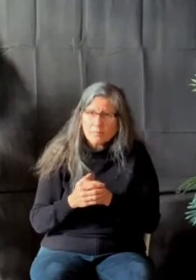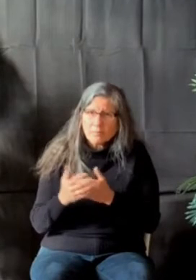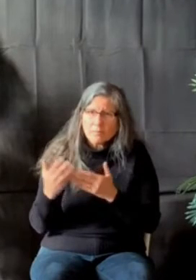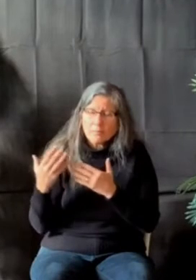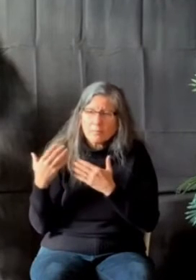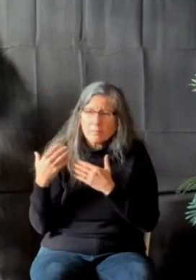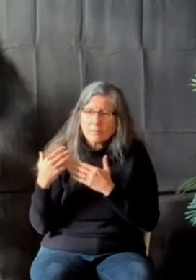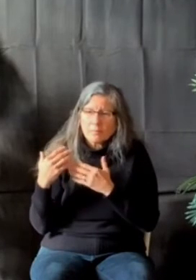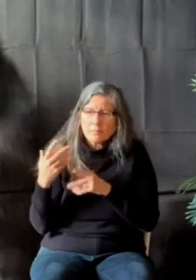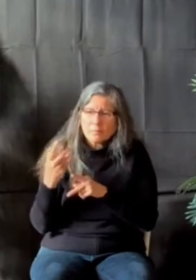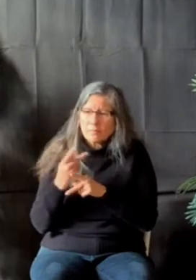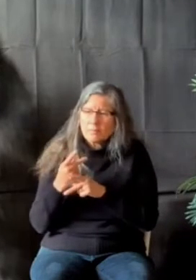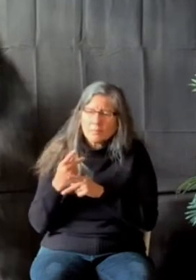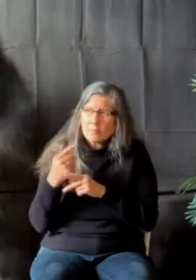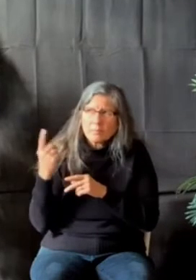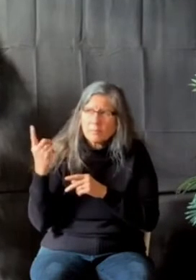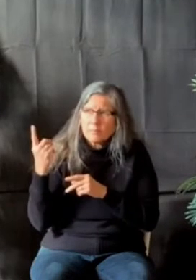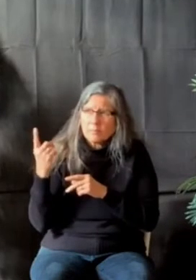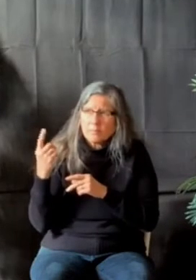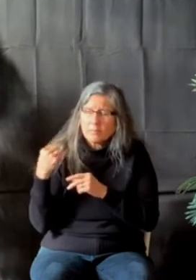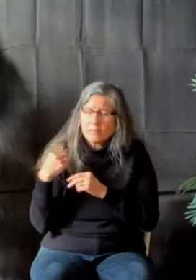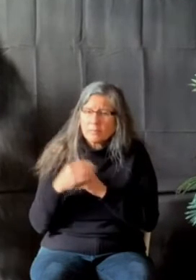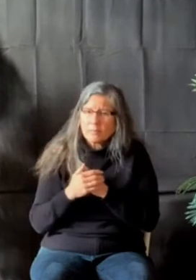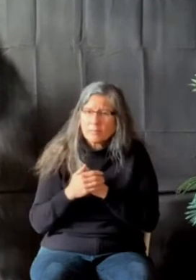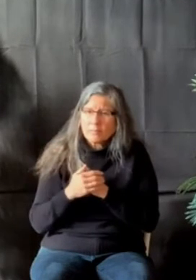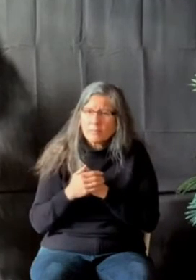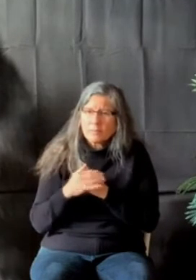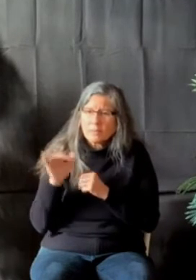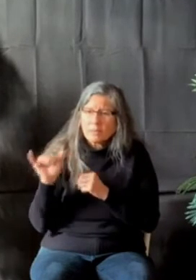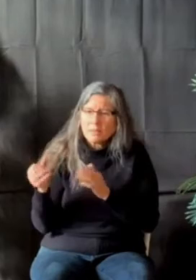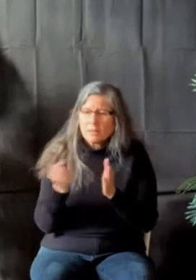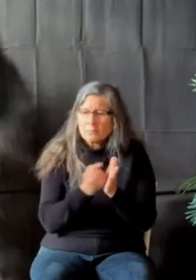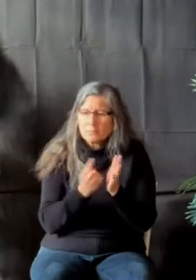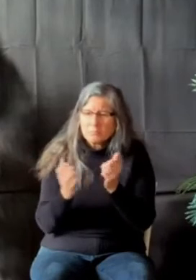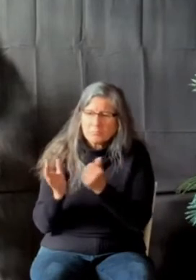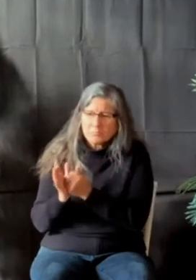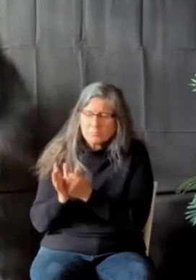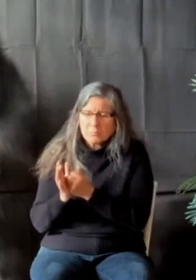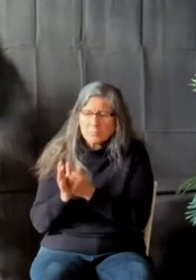caring not my Lord was crucified.